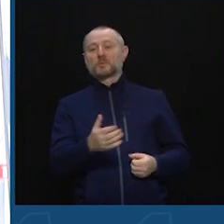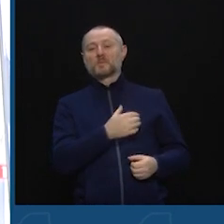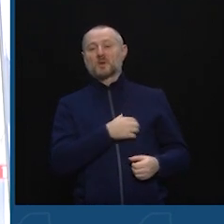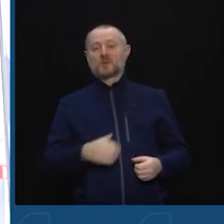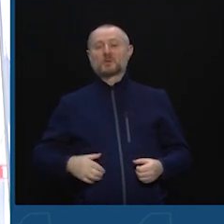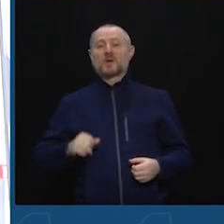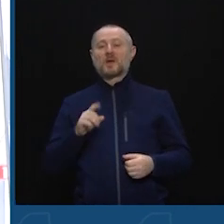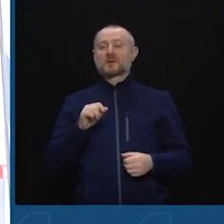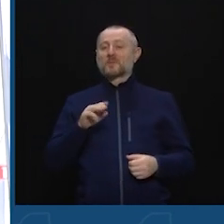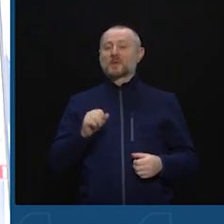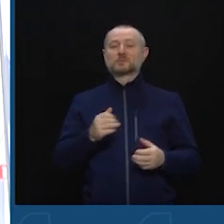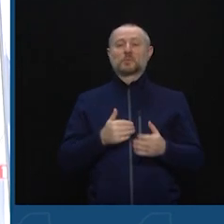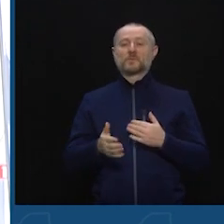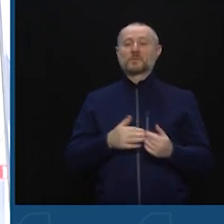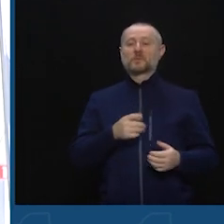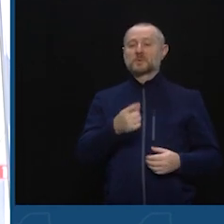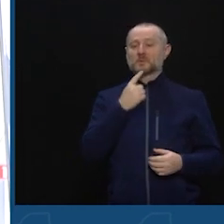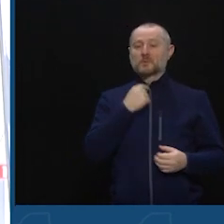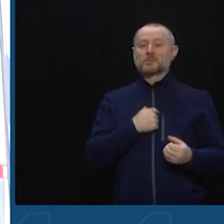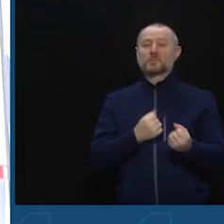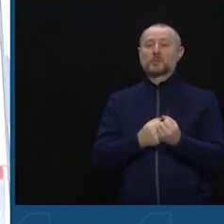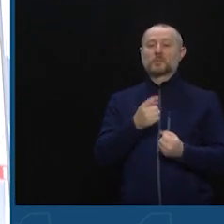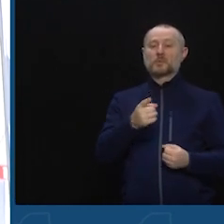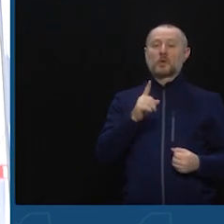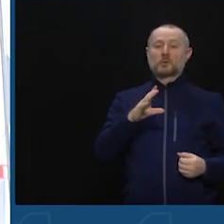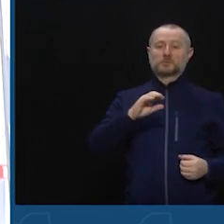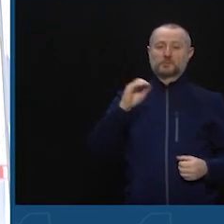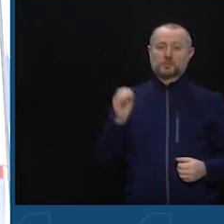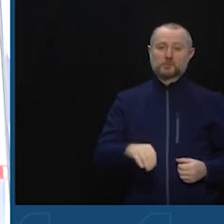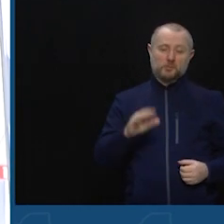be there with you, and we support you 100%.